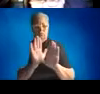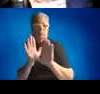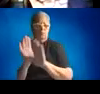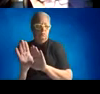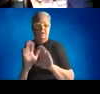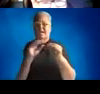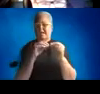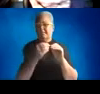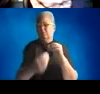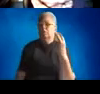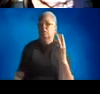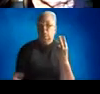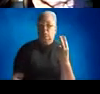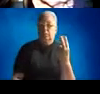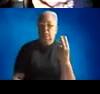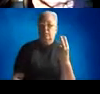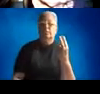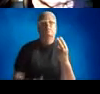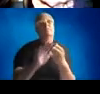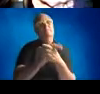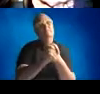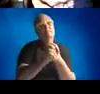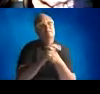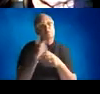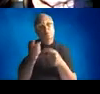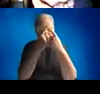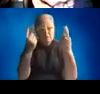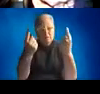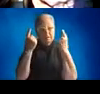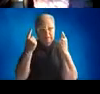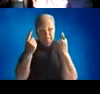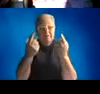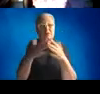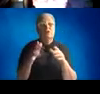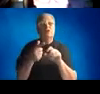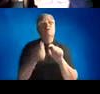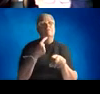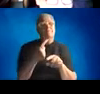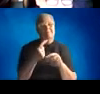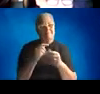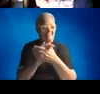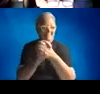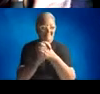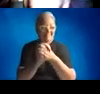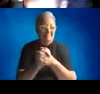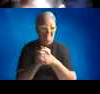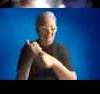the way, congratulations on your degree, which you circulated to us. Well done on that. Okay.